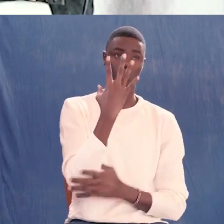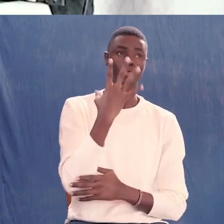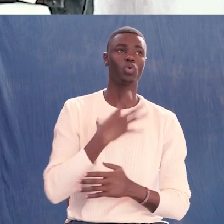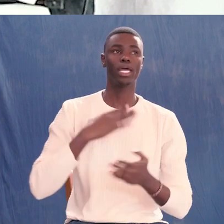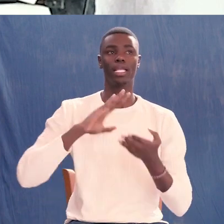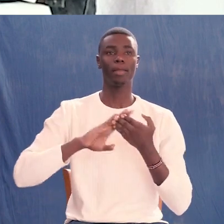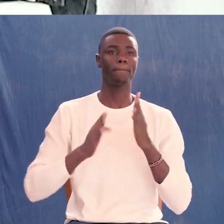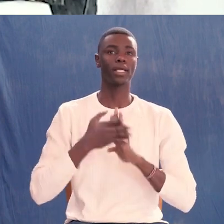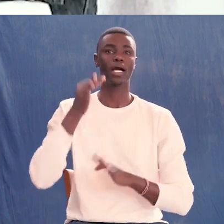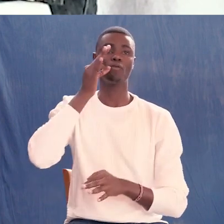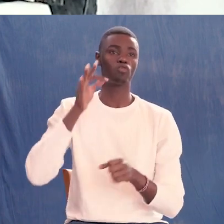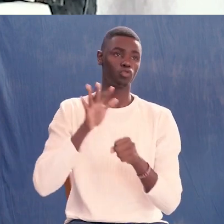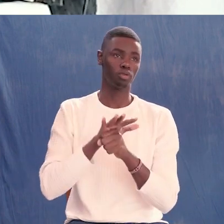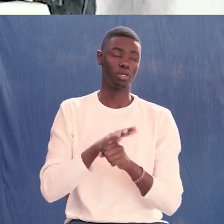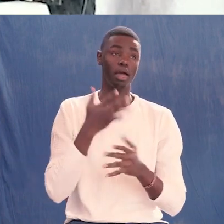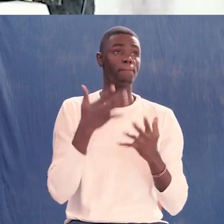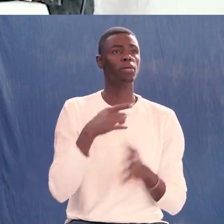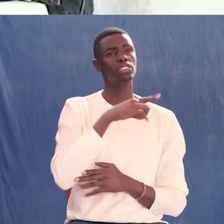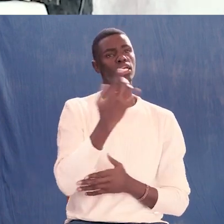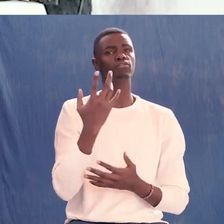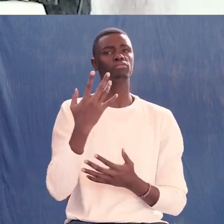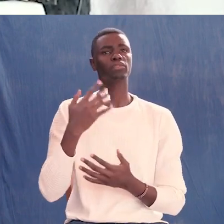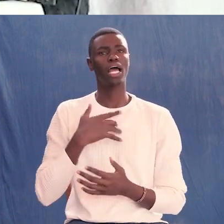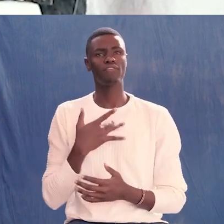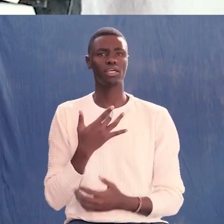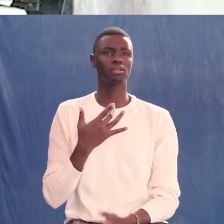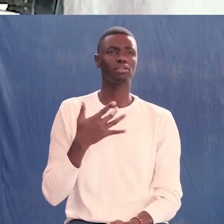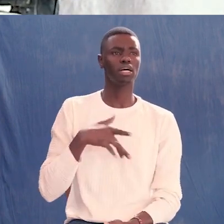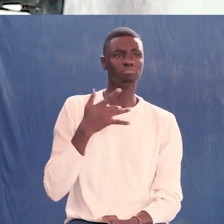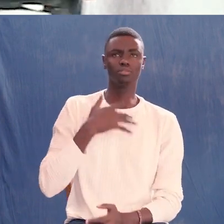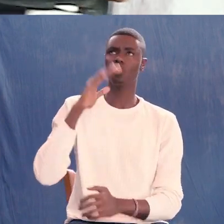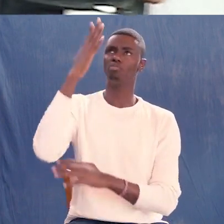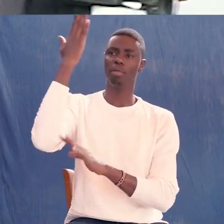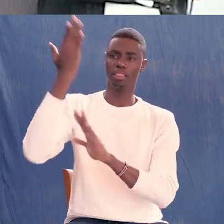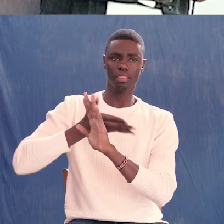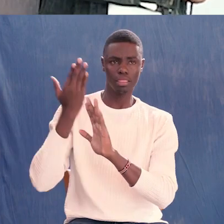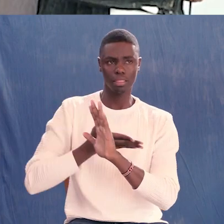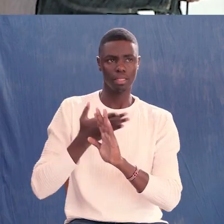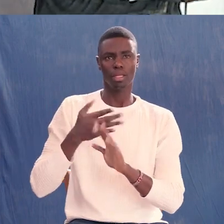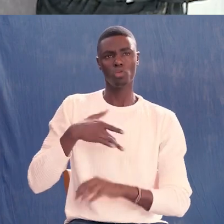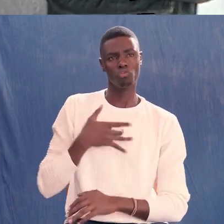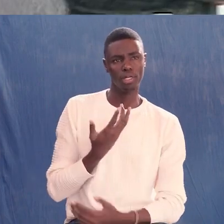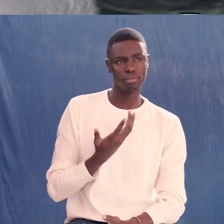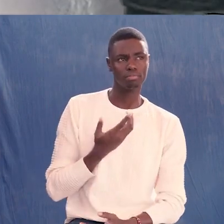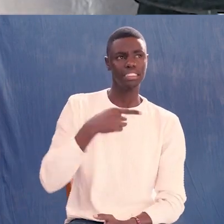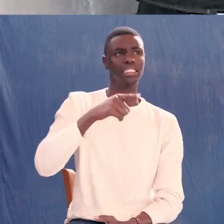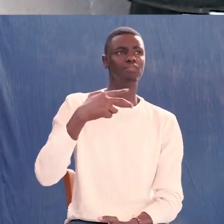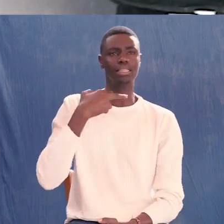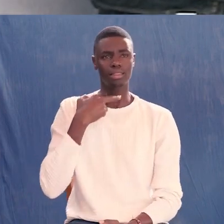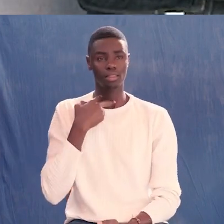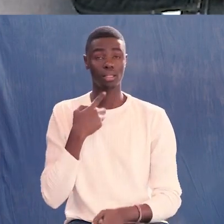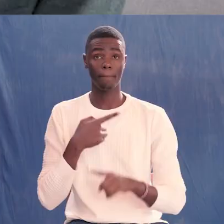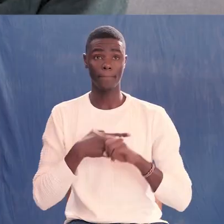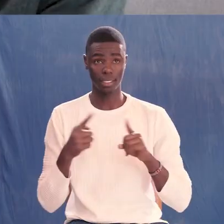bear fruit. And maybe you've been going through a season of pruning. Maybe you felt that you're stagnant, but actually